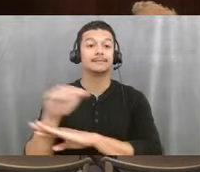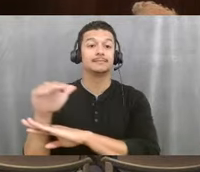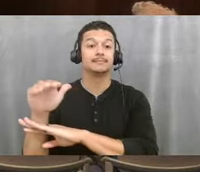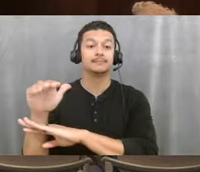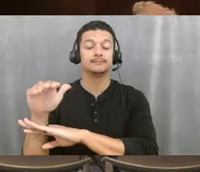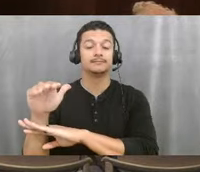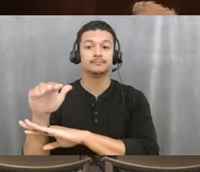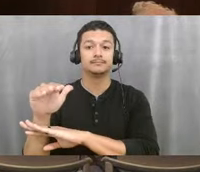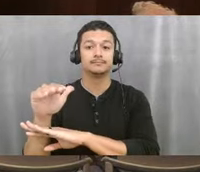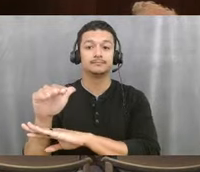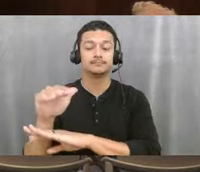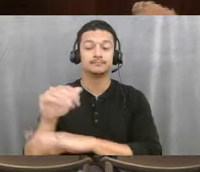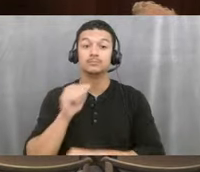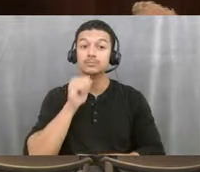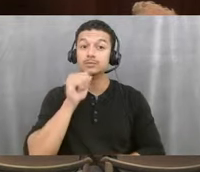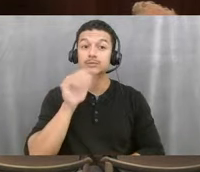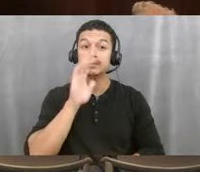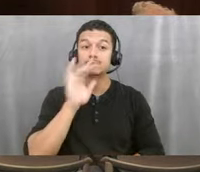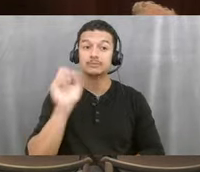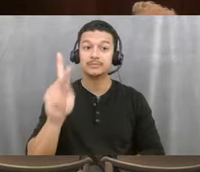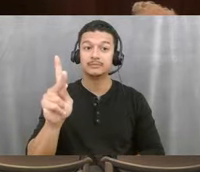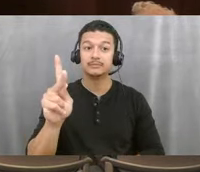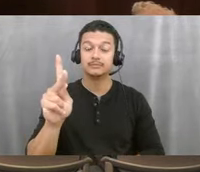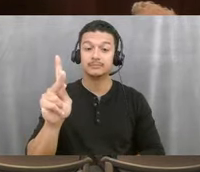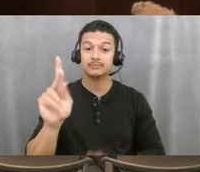Thank you.